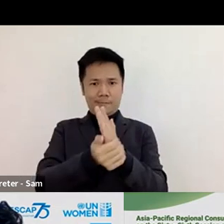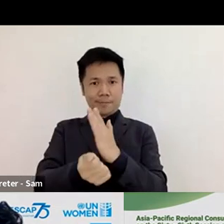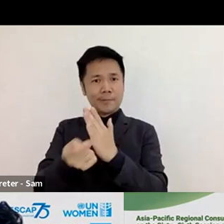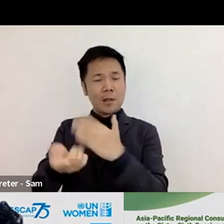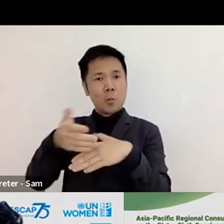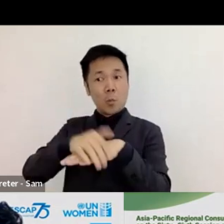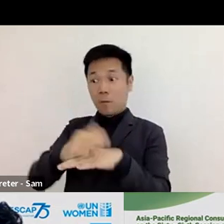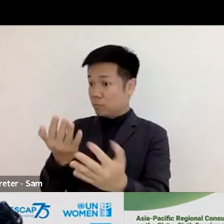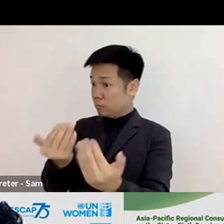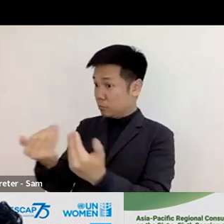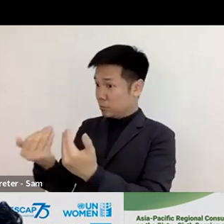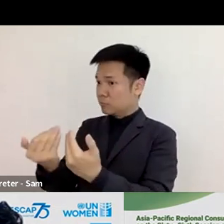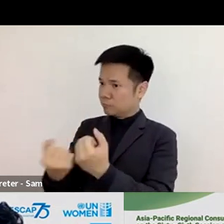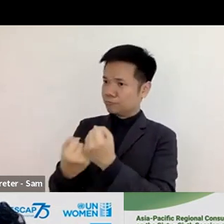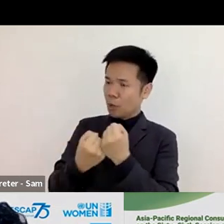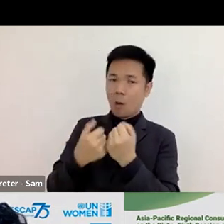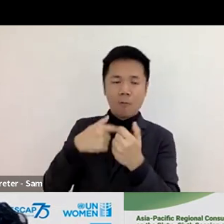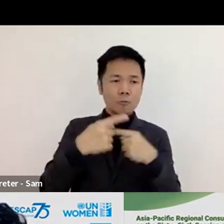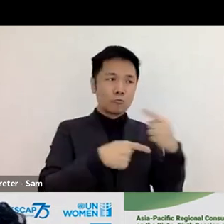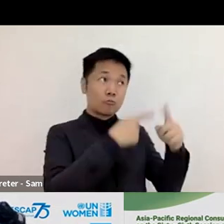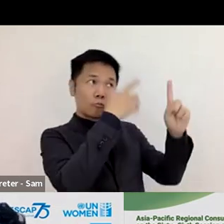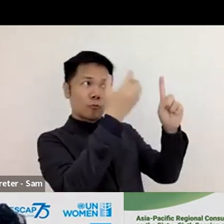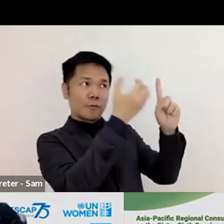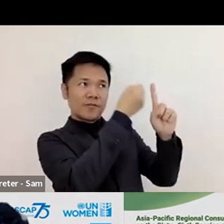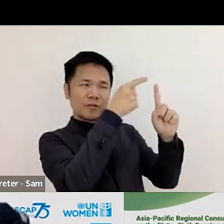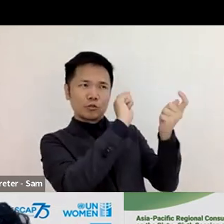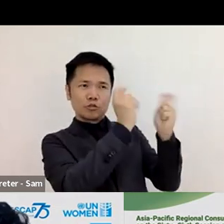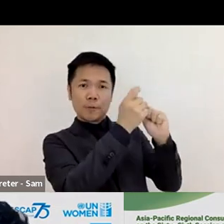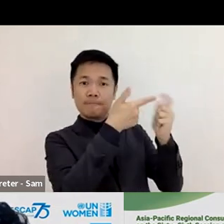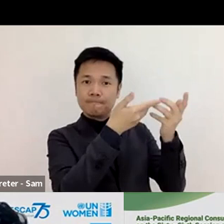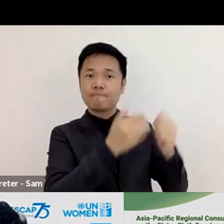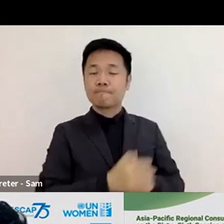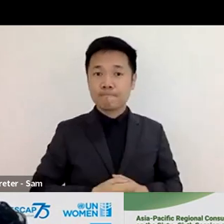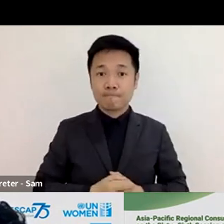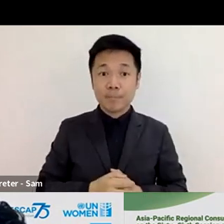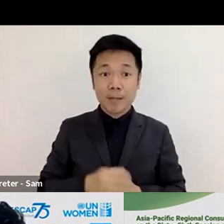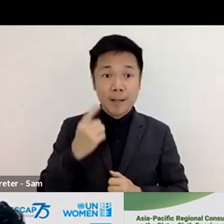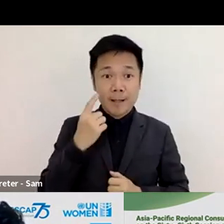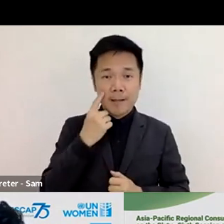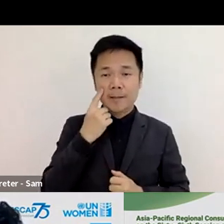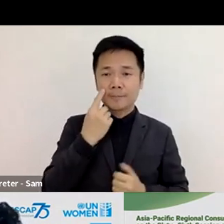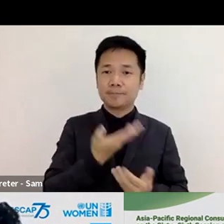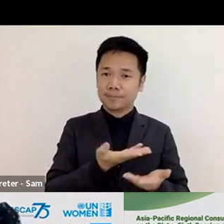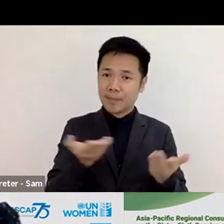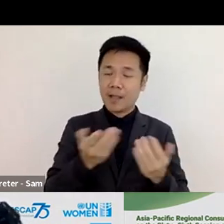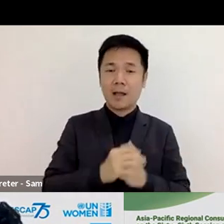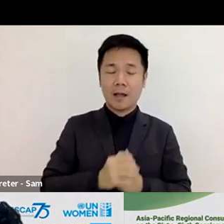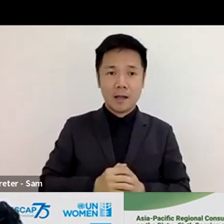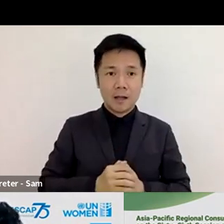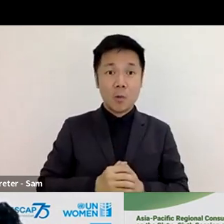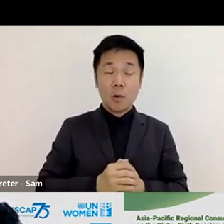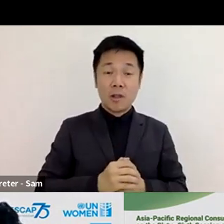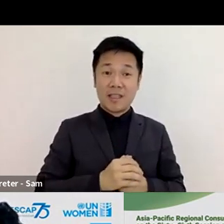these aims. Now, in the context of the ongoing review and the stock-taking exercise of international